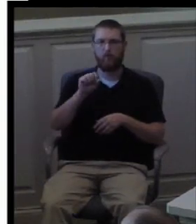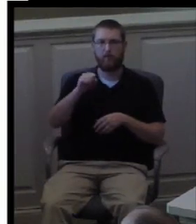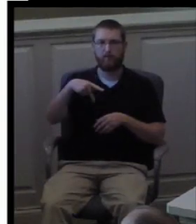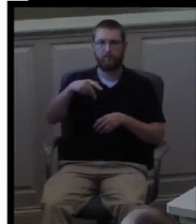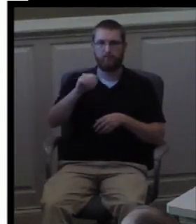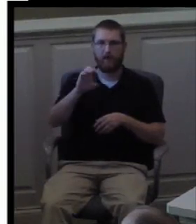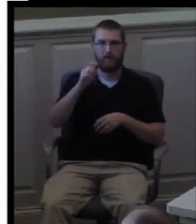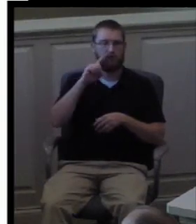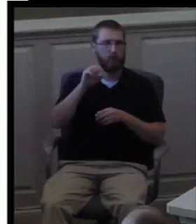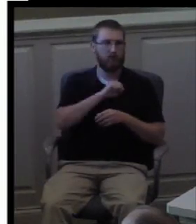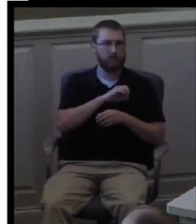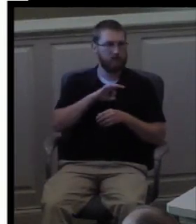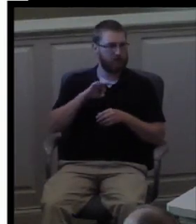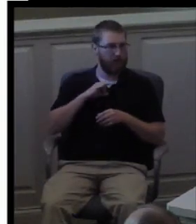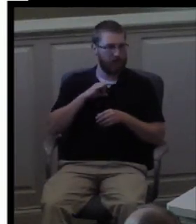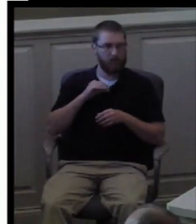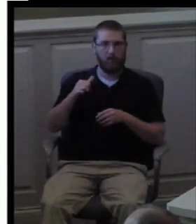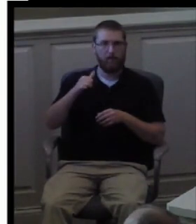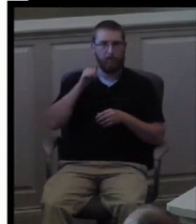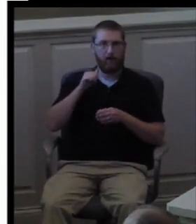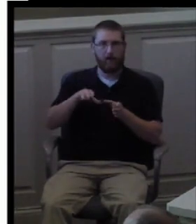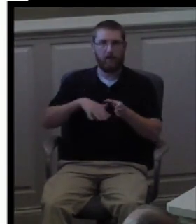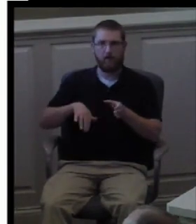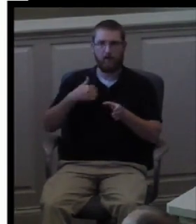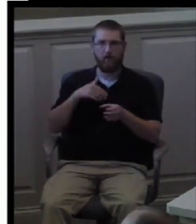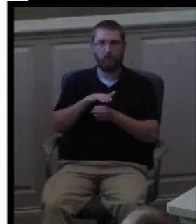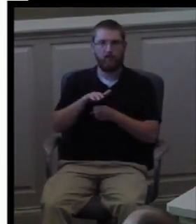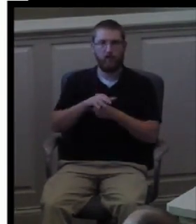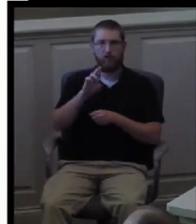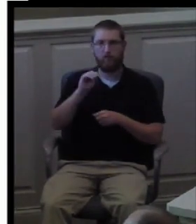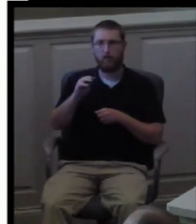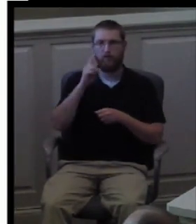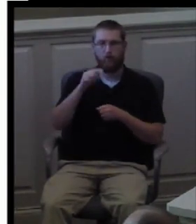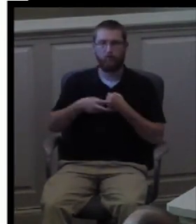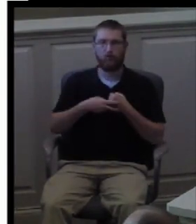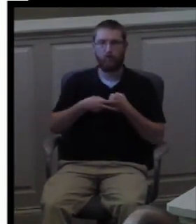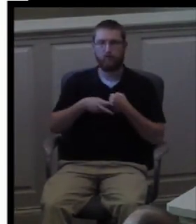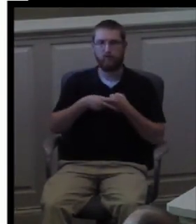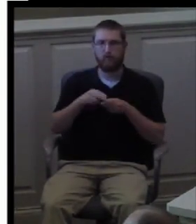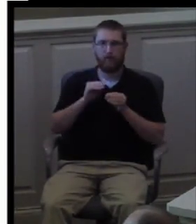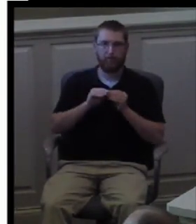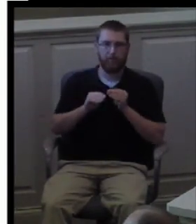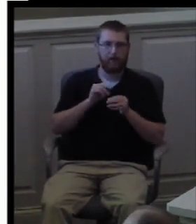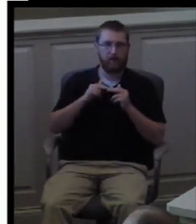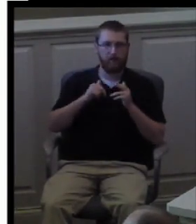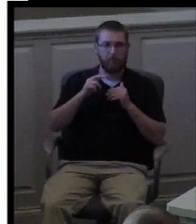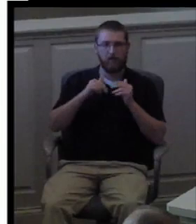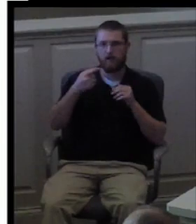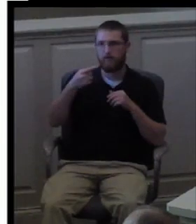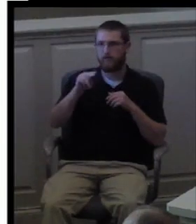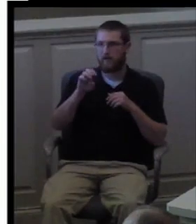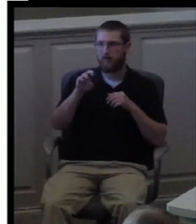department staff. In the rear of the site, there's room enough for a storage maintenance building, plus a